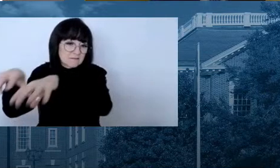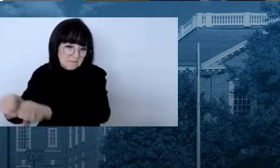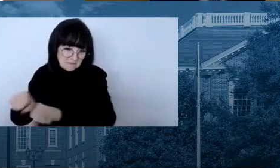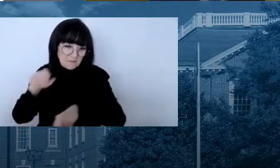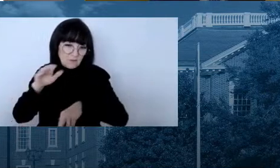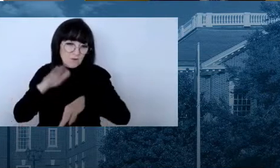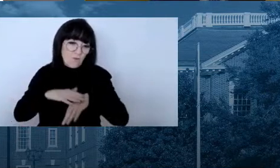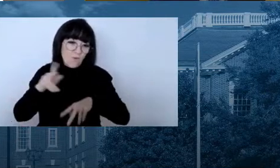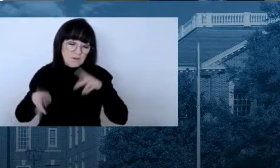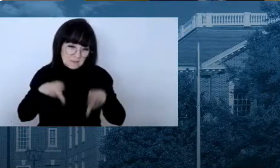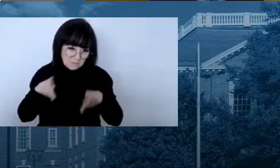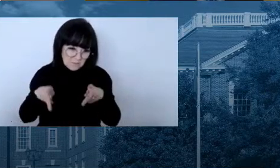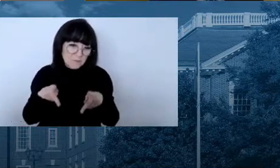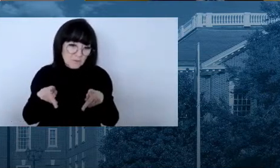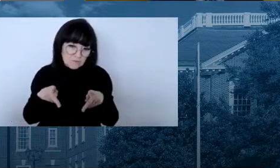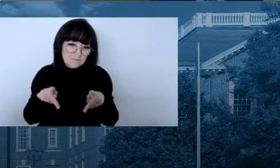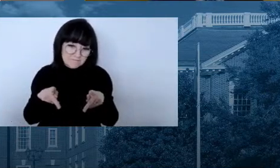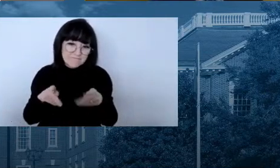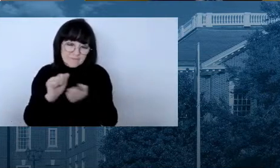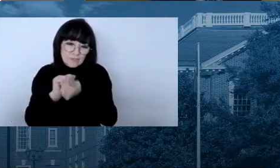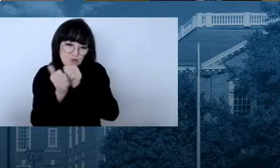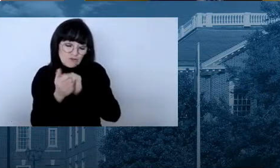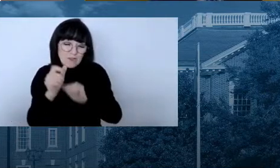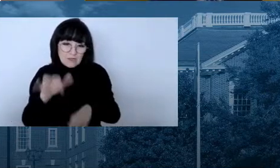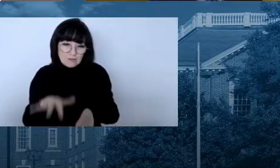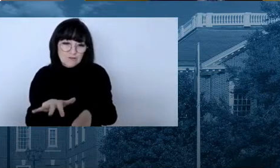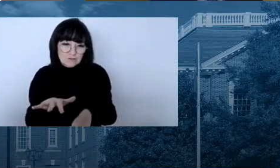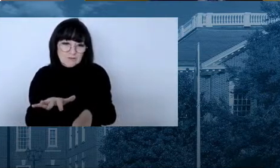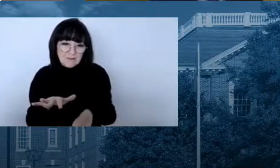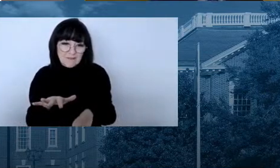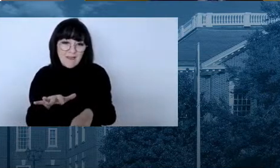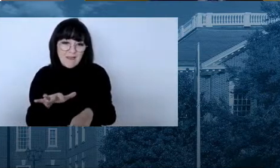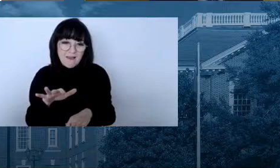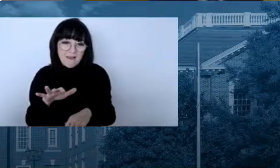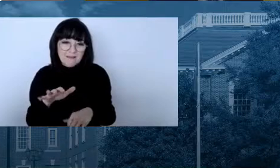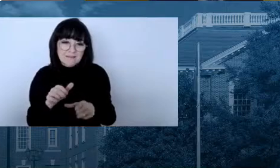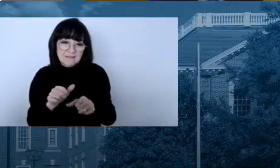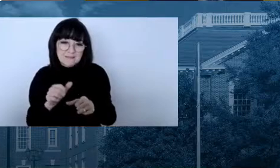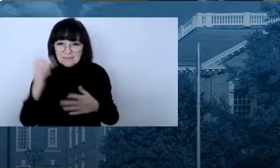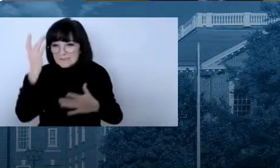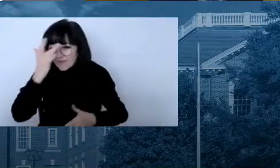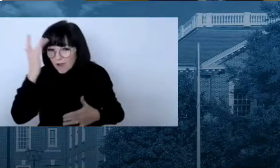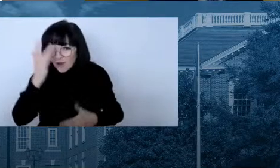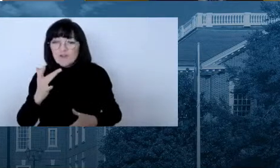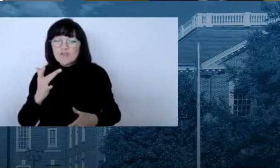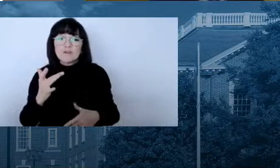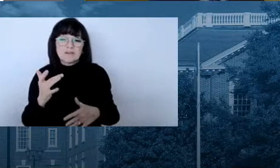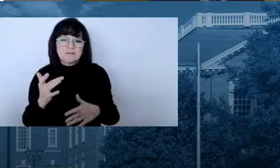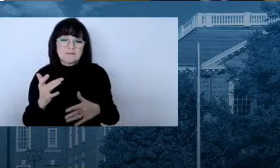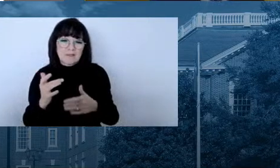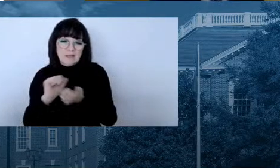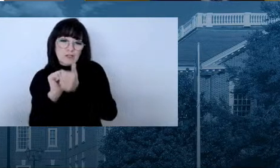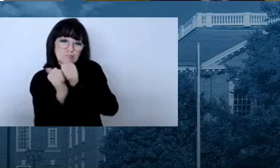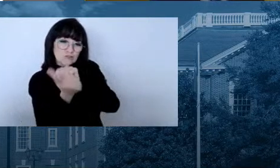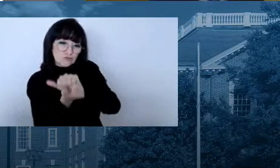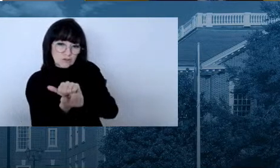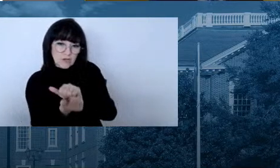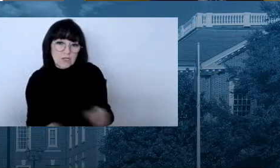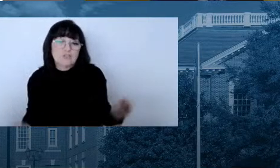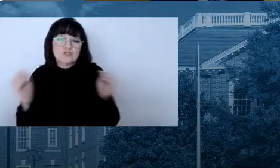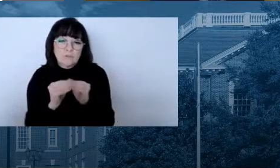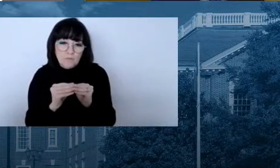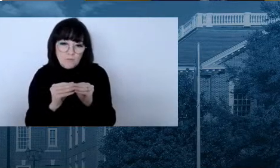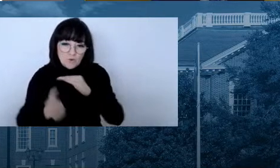them to mutate and to, change to a different form that maybe is a little bit more dangerous to us. So